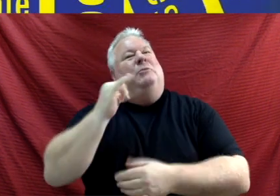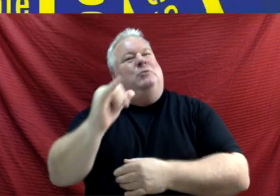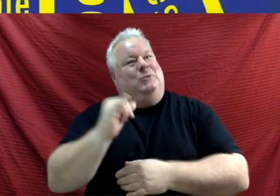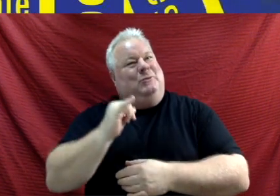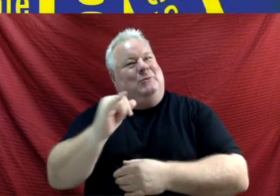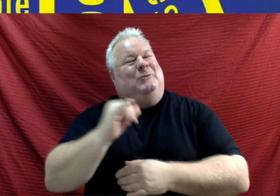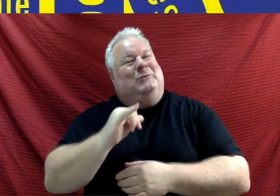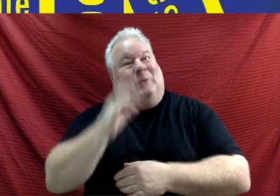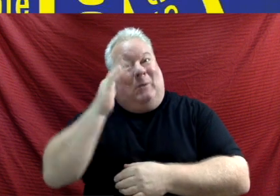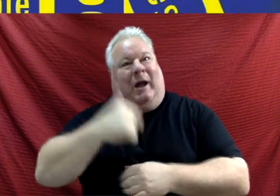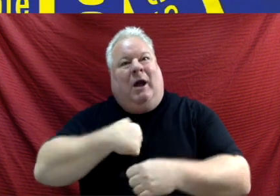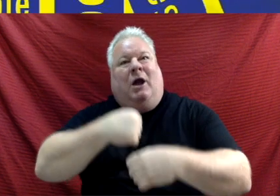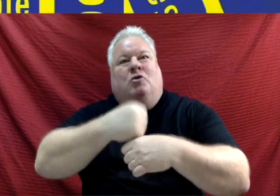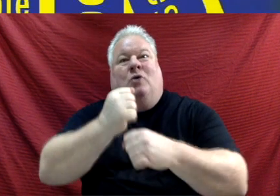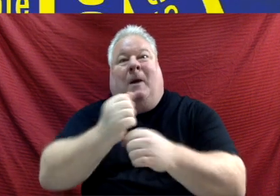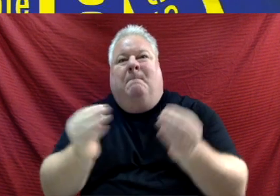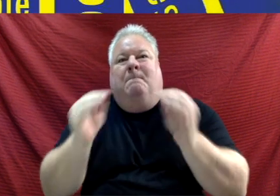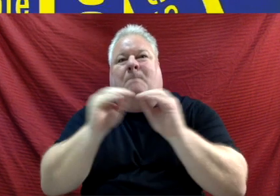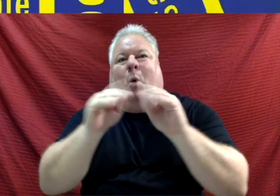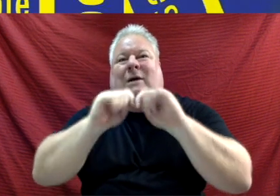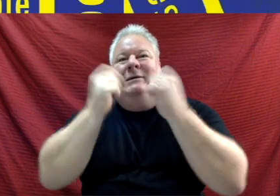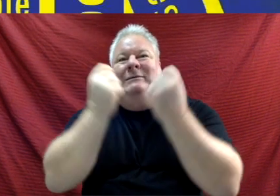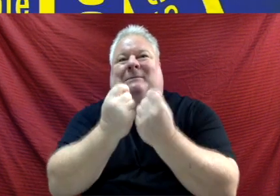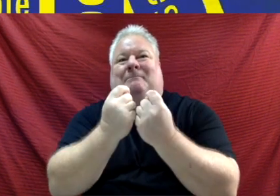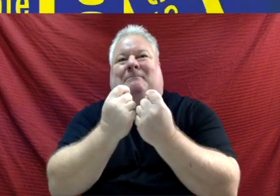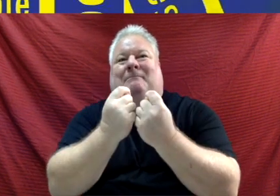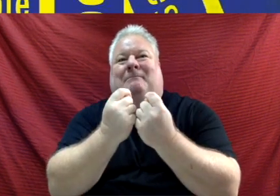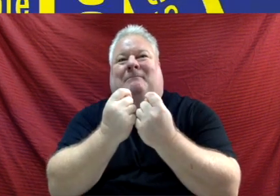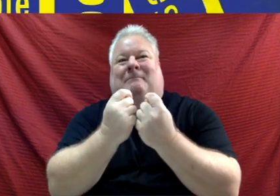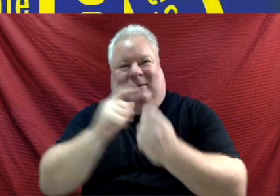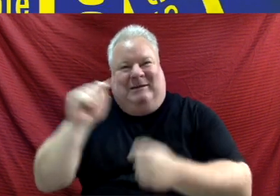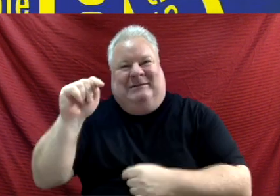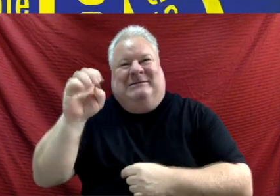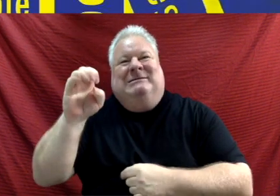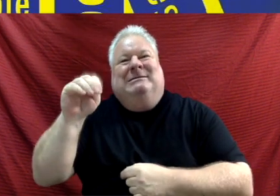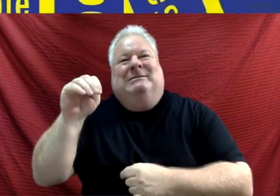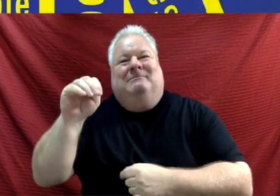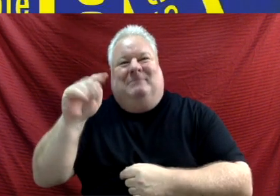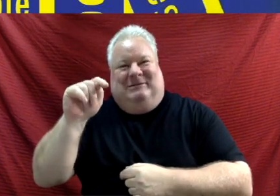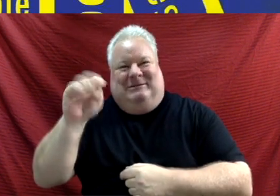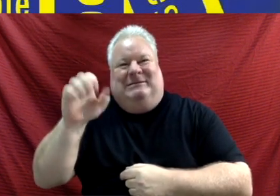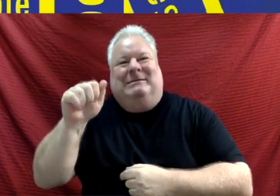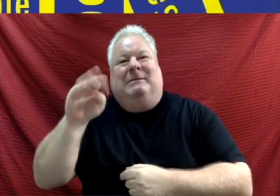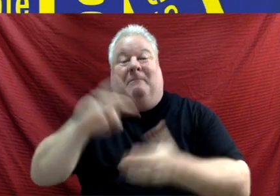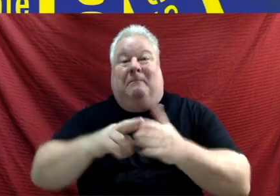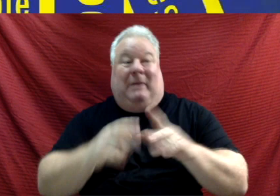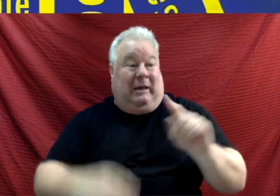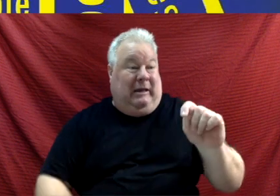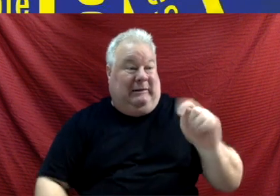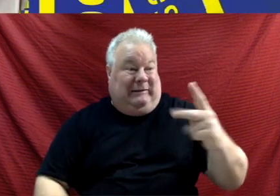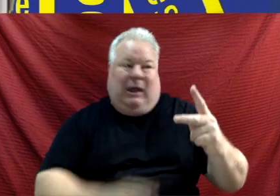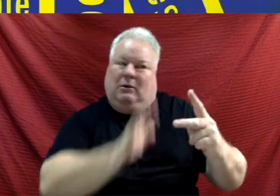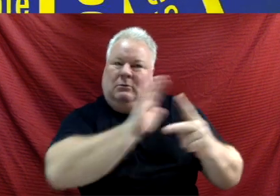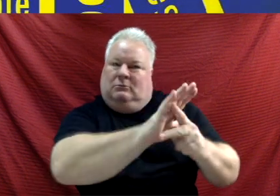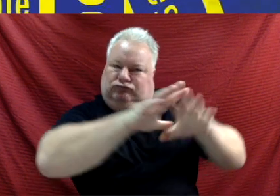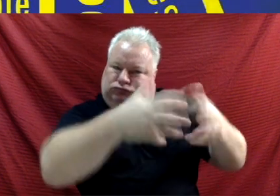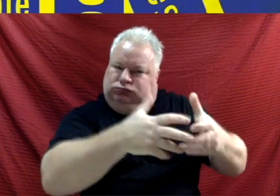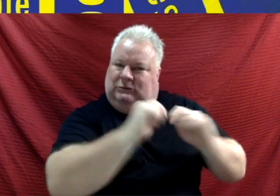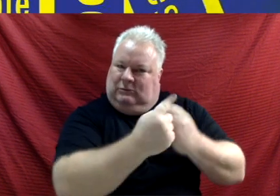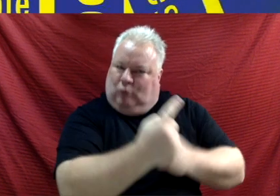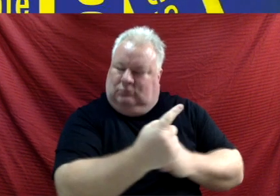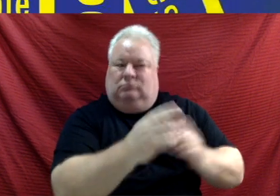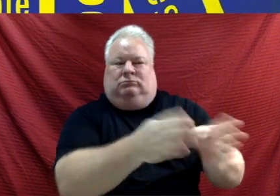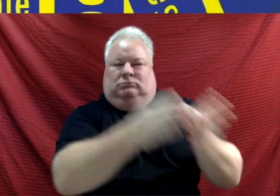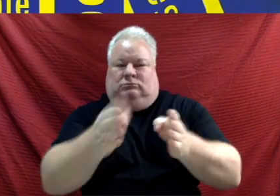to do is create more teams for our next scavenger hunt. That means TK,